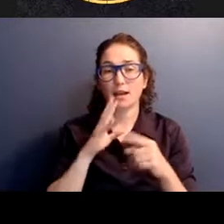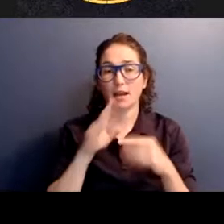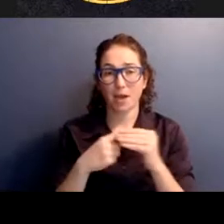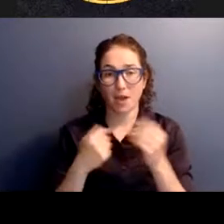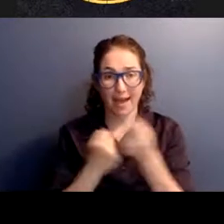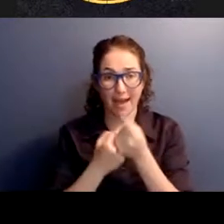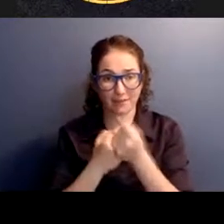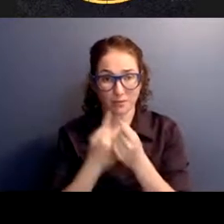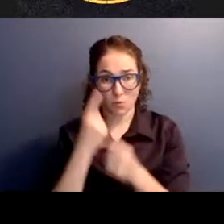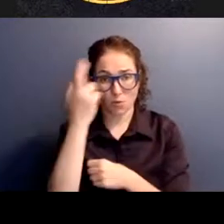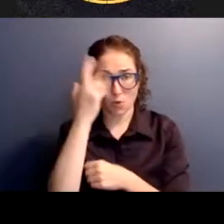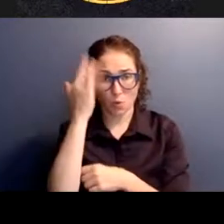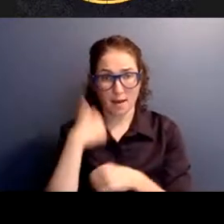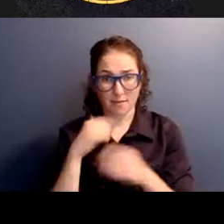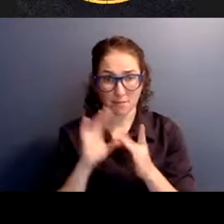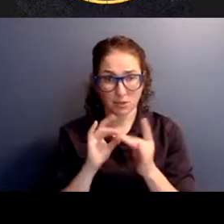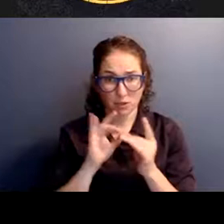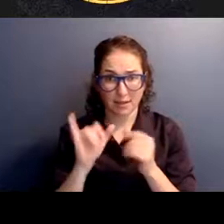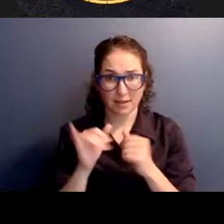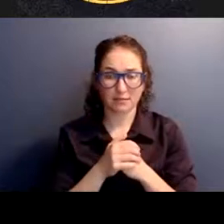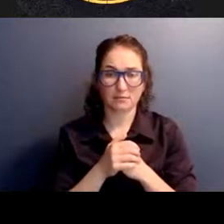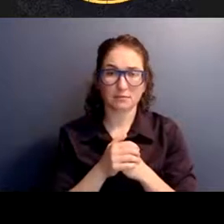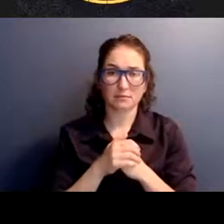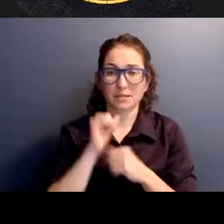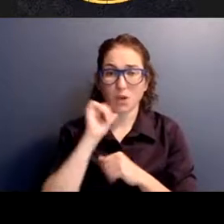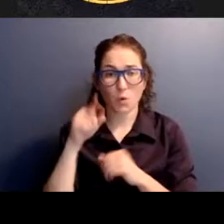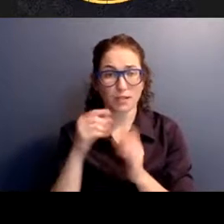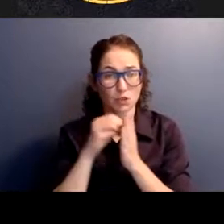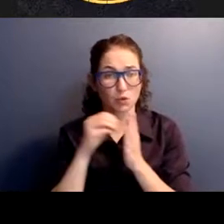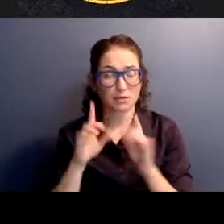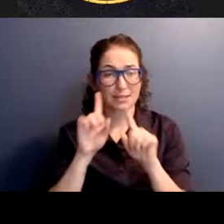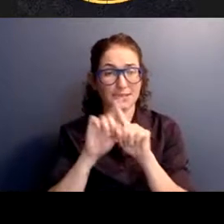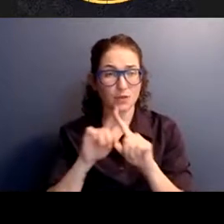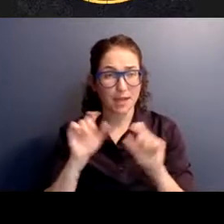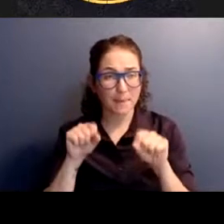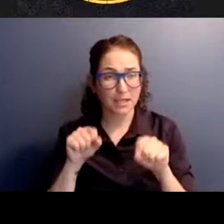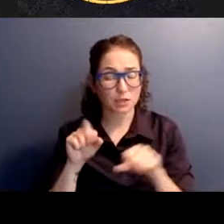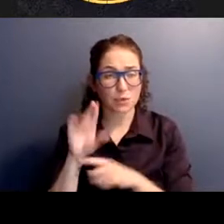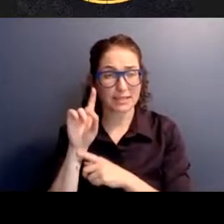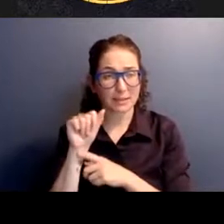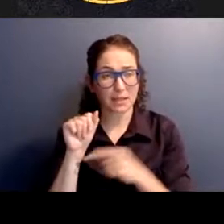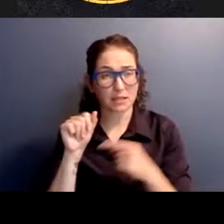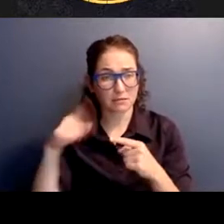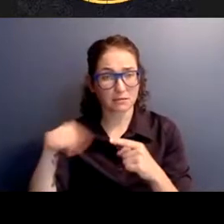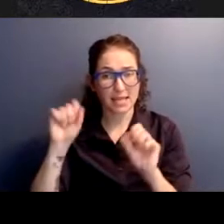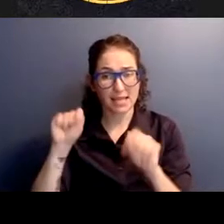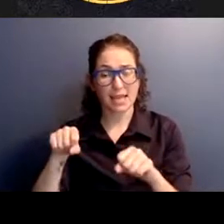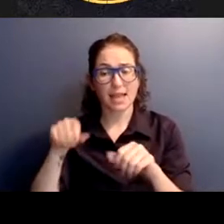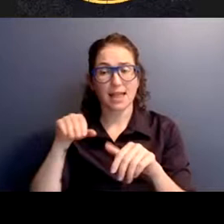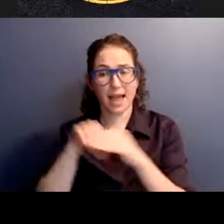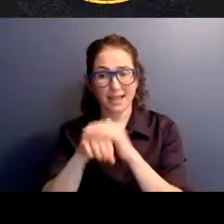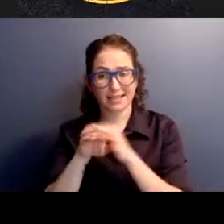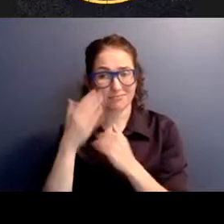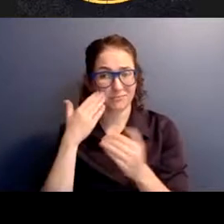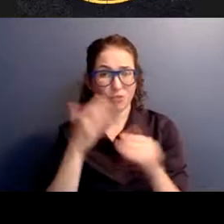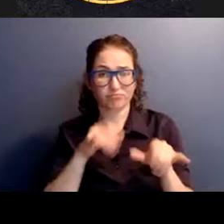main reasons I was talking about advocacy was not only so students of differing abilities or disabilities can have access to what